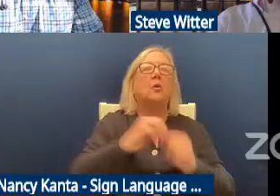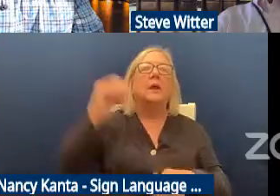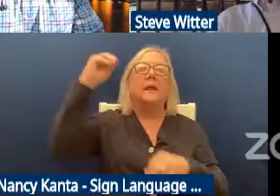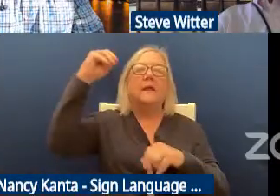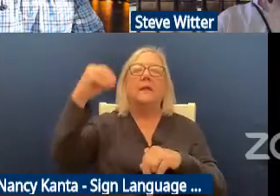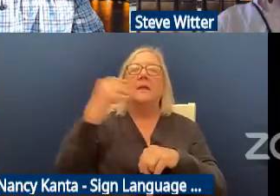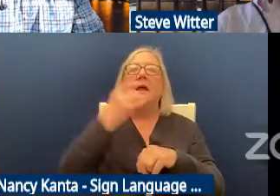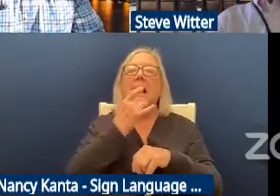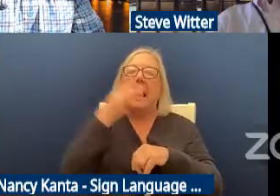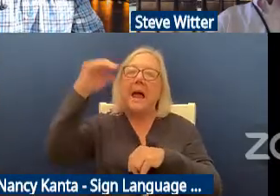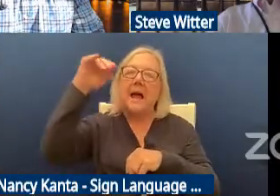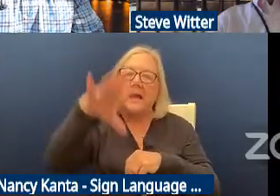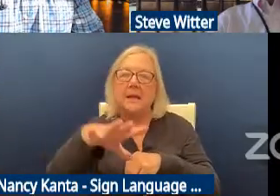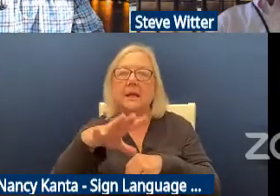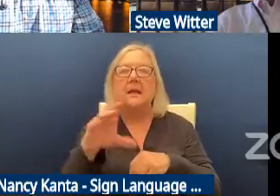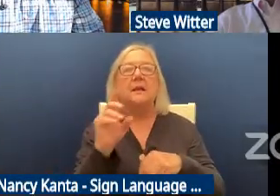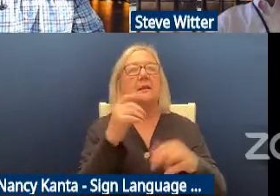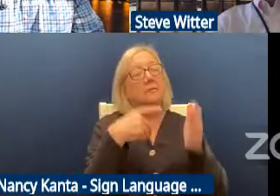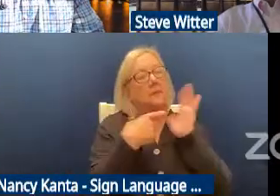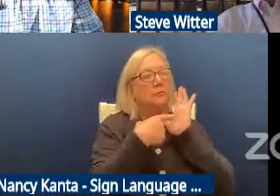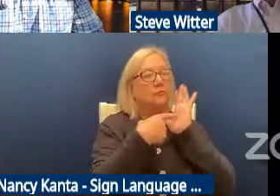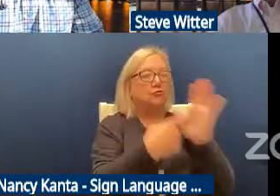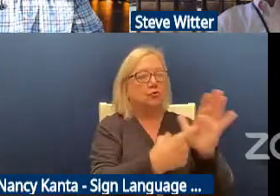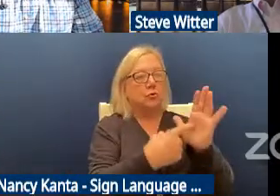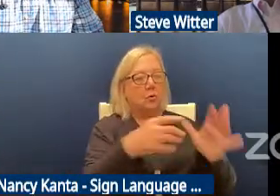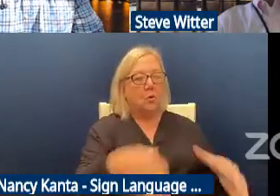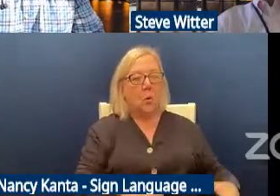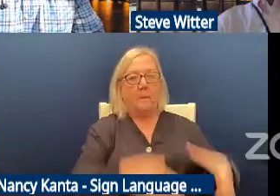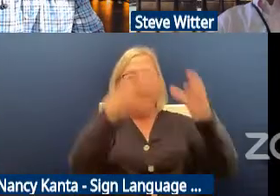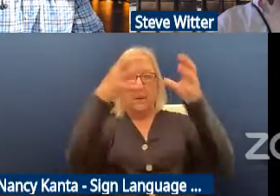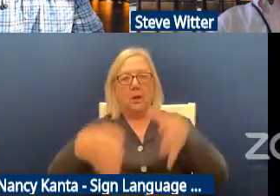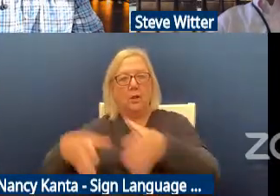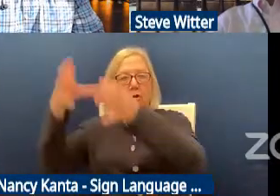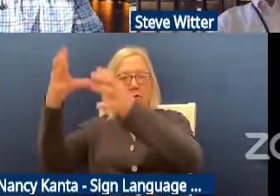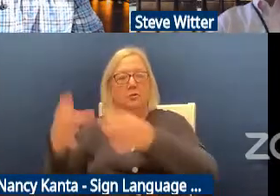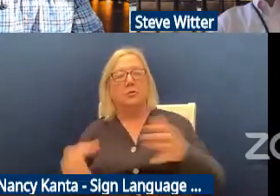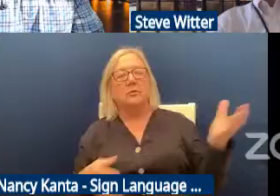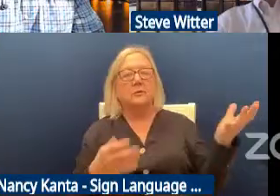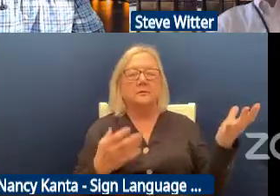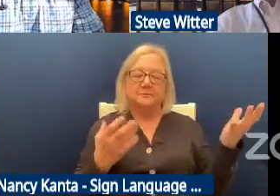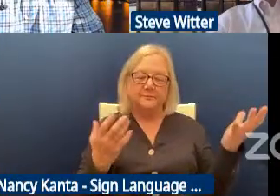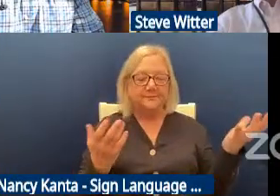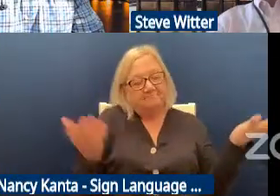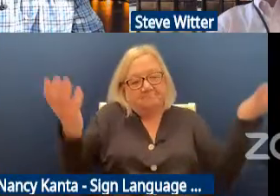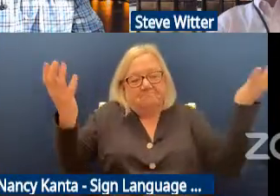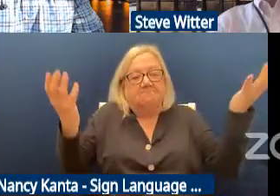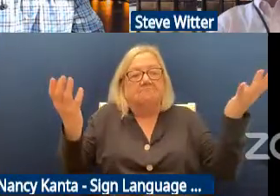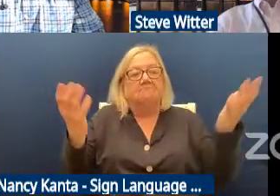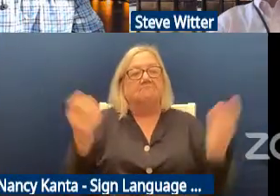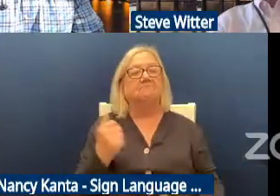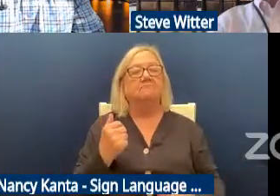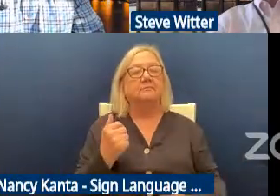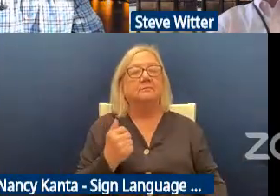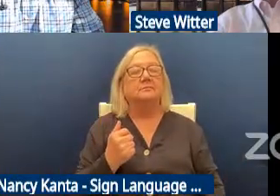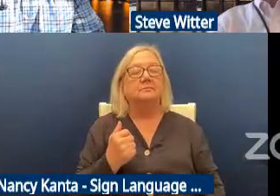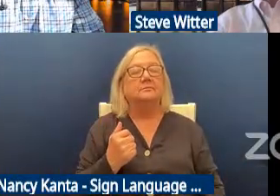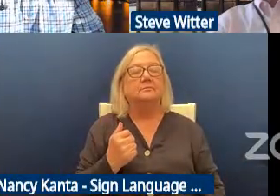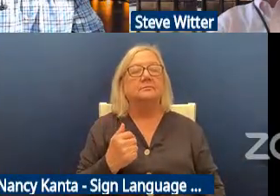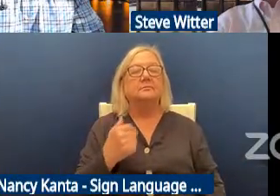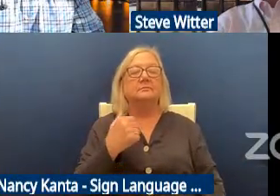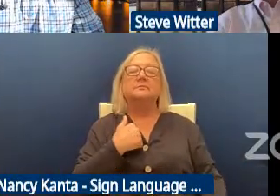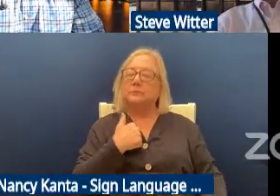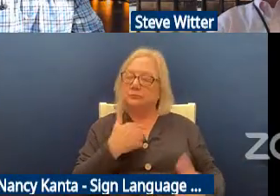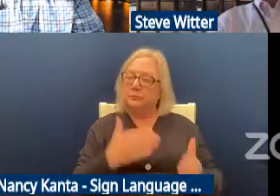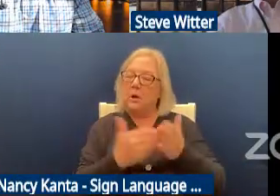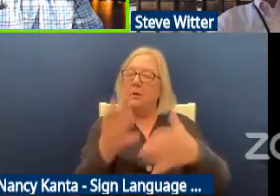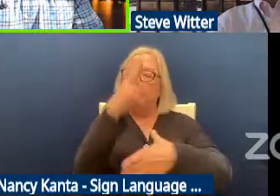asymmetrical groupings of the pillars. And so it was just, I build capital projects a lot, and so